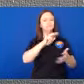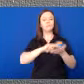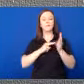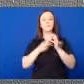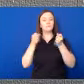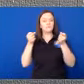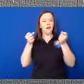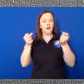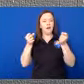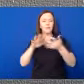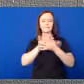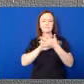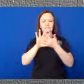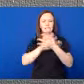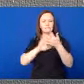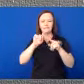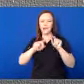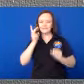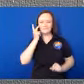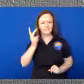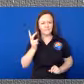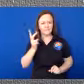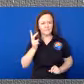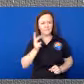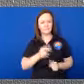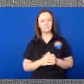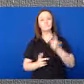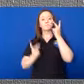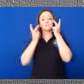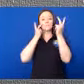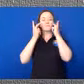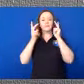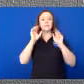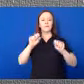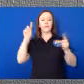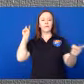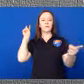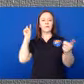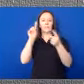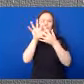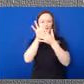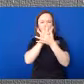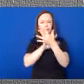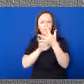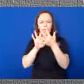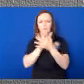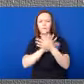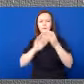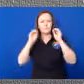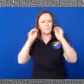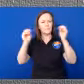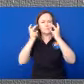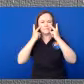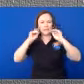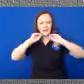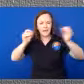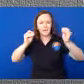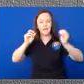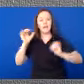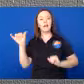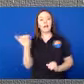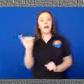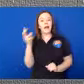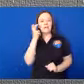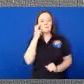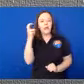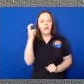Visibility can be reduced severely. can drop to zero. It's almost like you're driving blind and you don't know where the other vehicles that were traveling